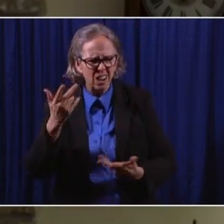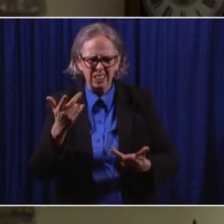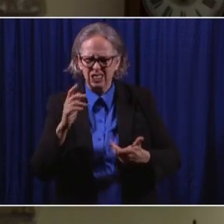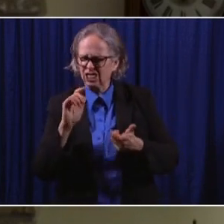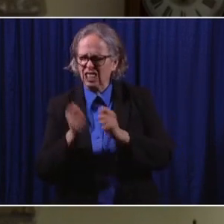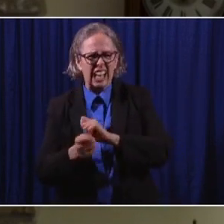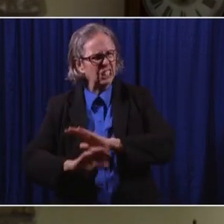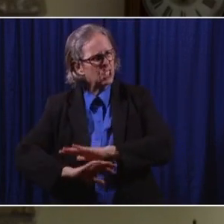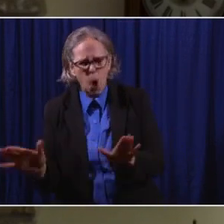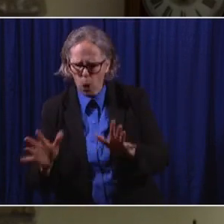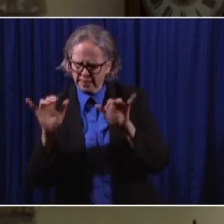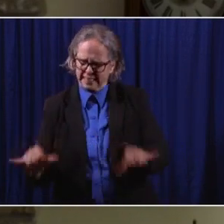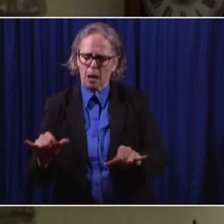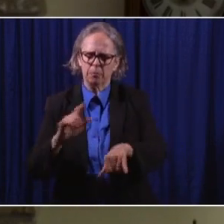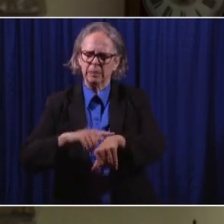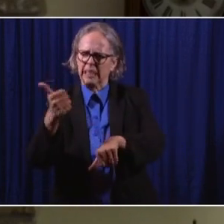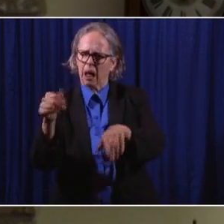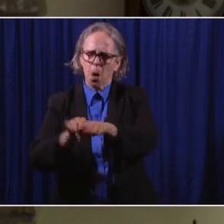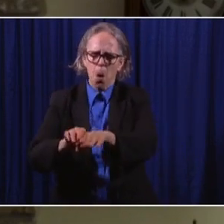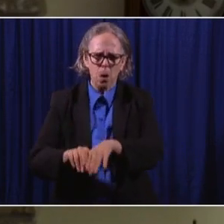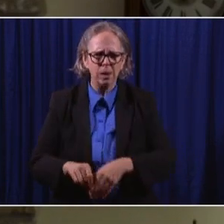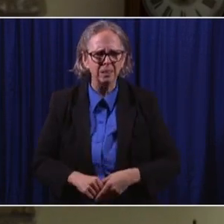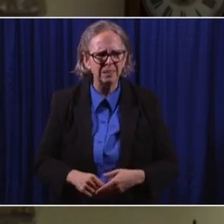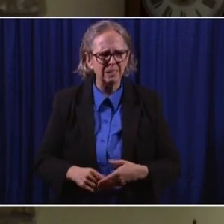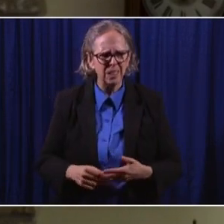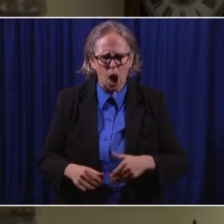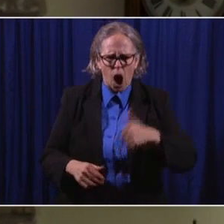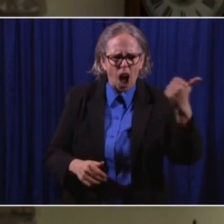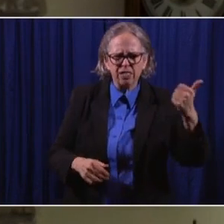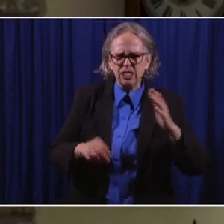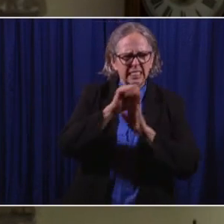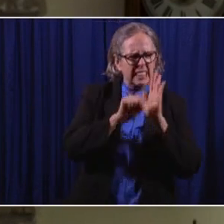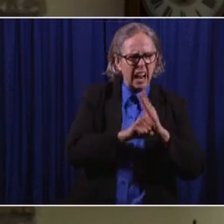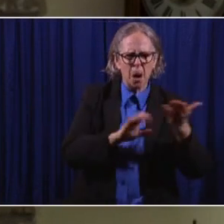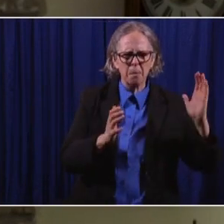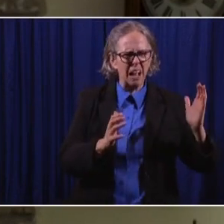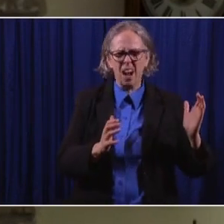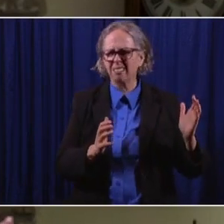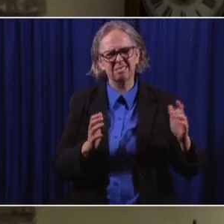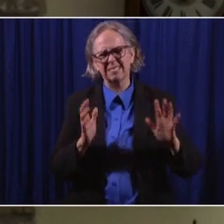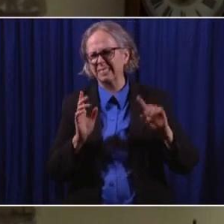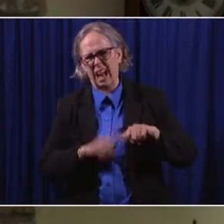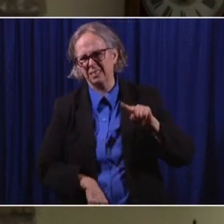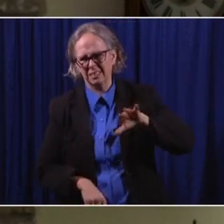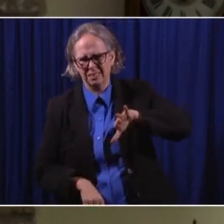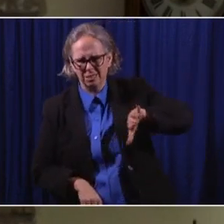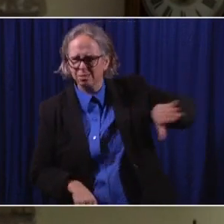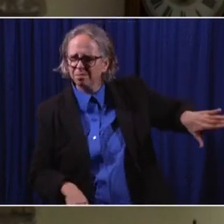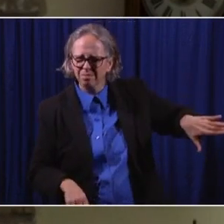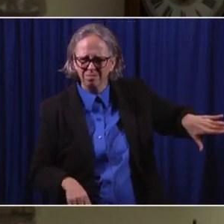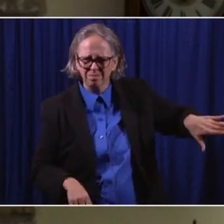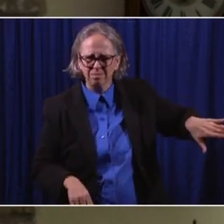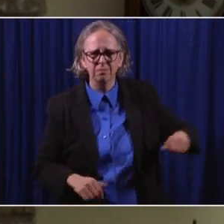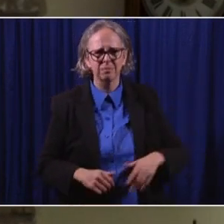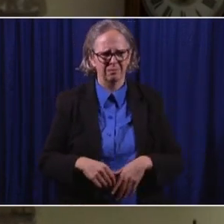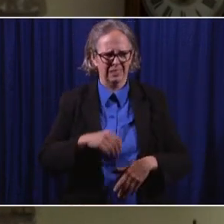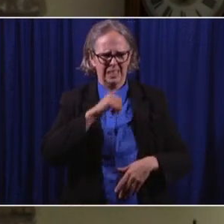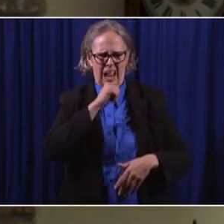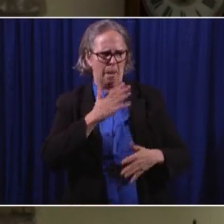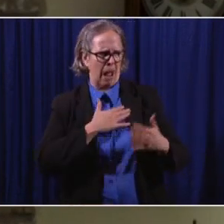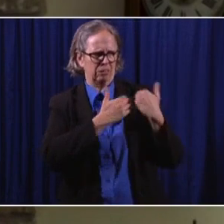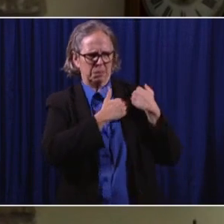can't compare us to other states. I don't know what other governors are doing. I don't know what goes through their head. I mean, that's not, my responsibility.